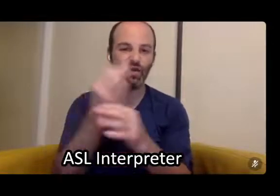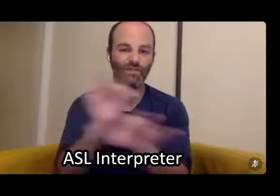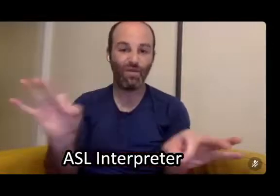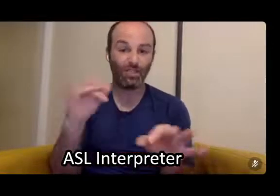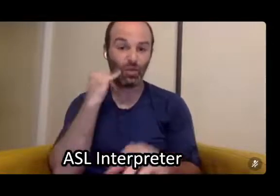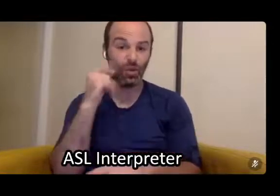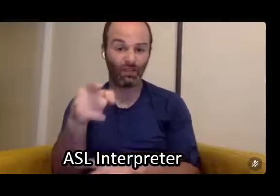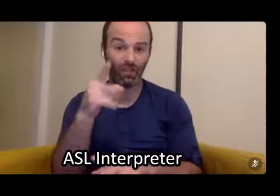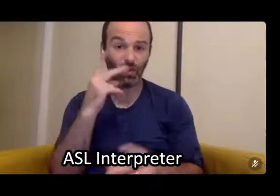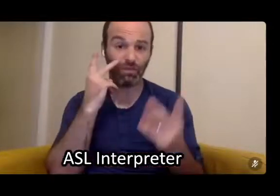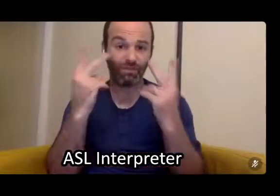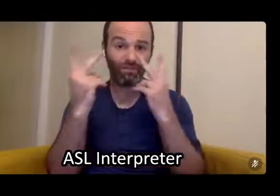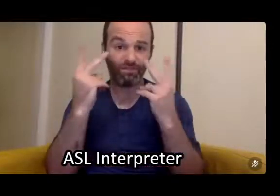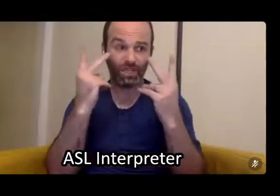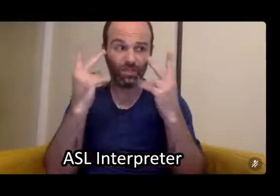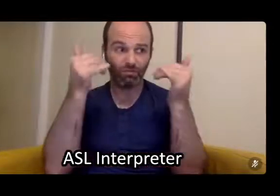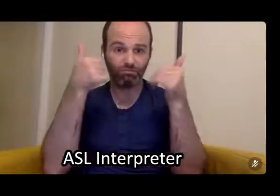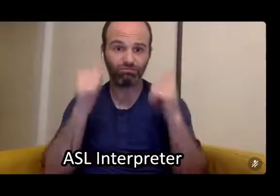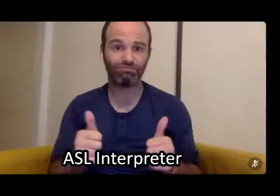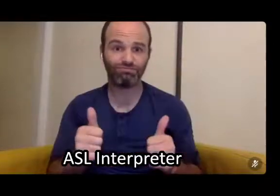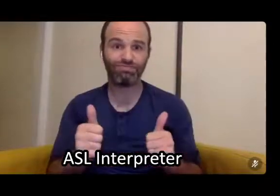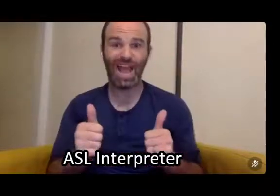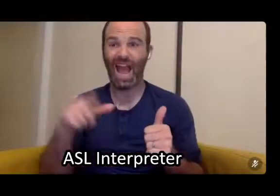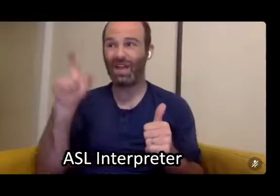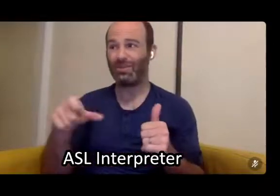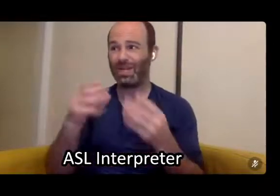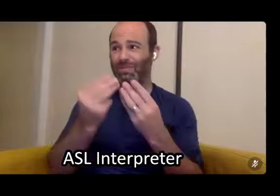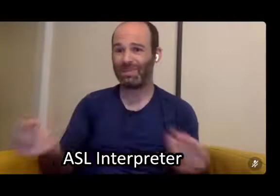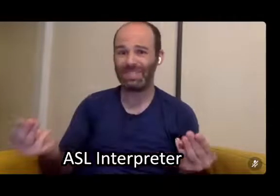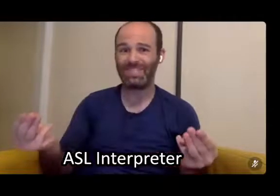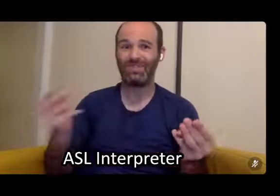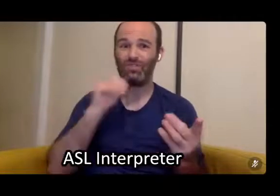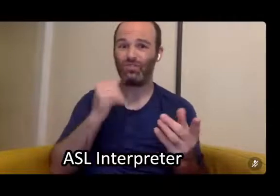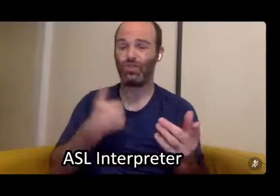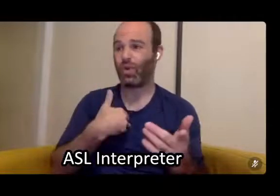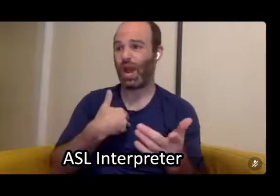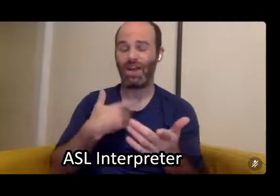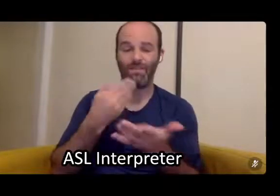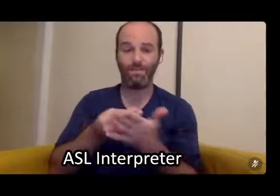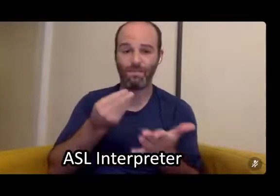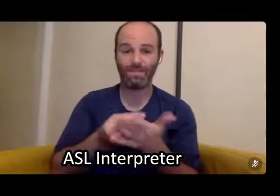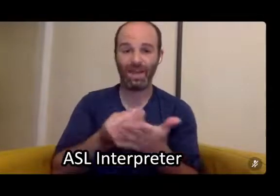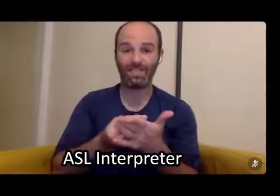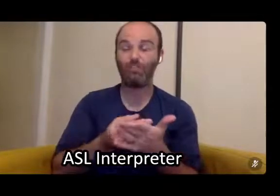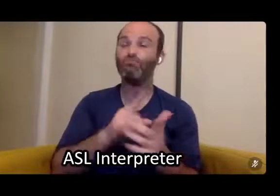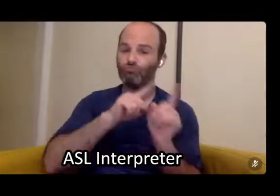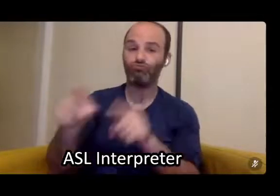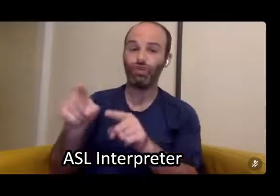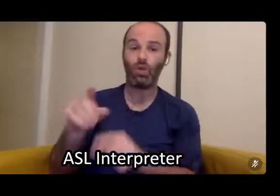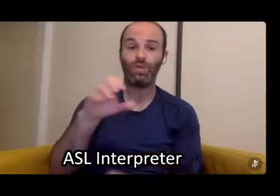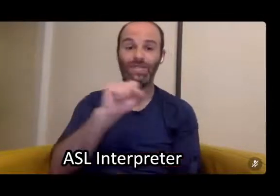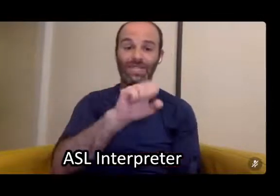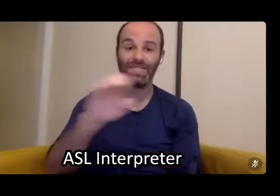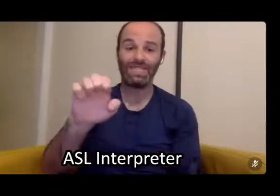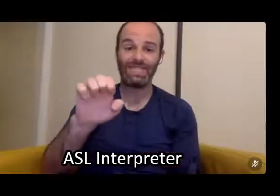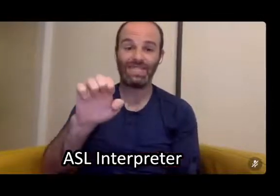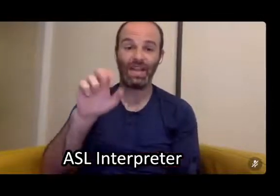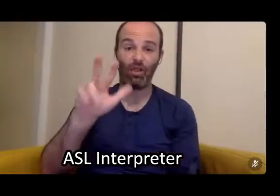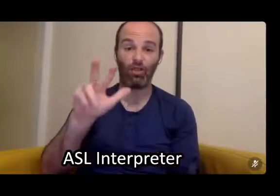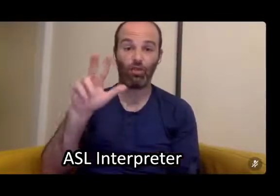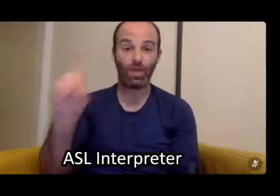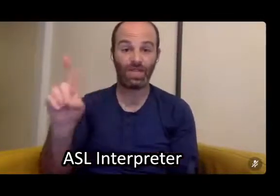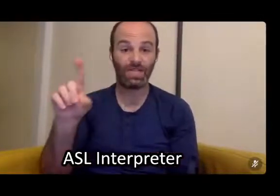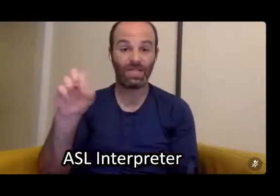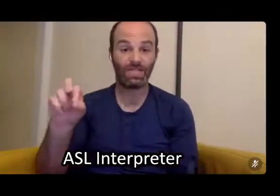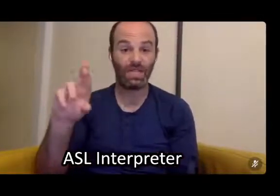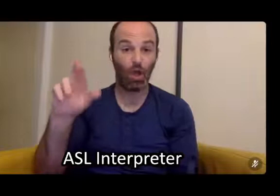and you need materials, don't quite have the money, go to c3d.org and all you have to do is provide